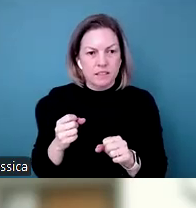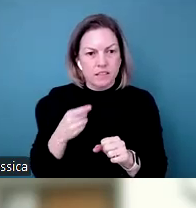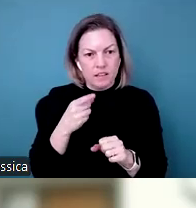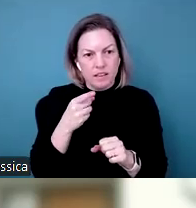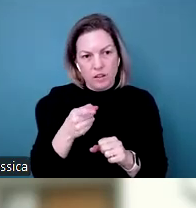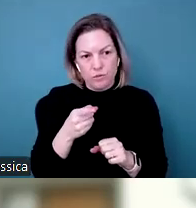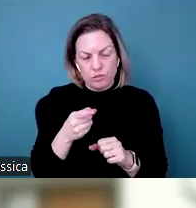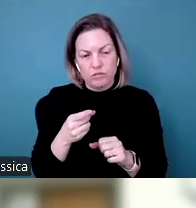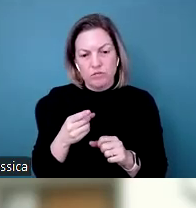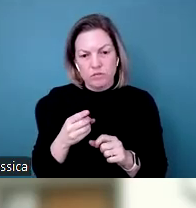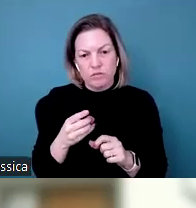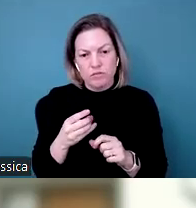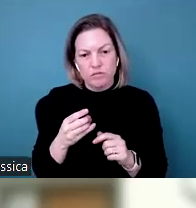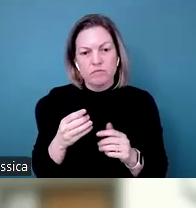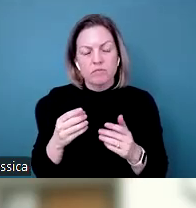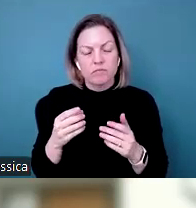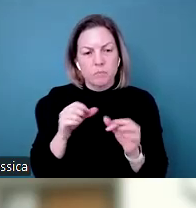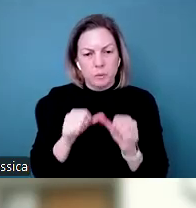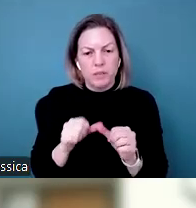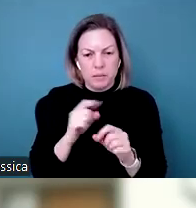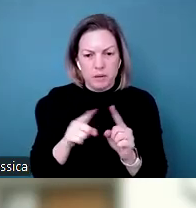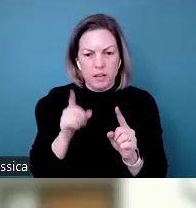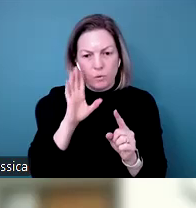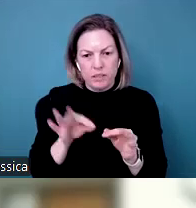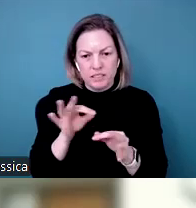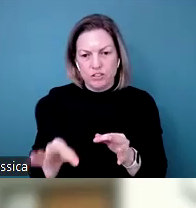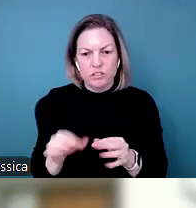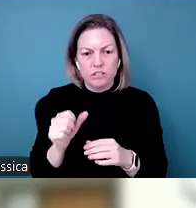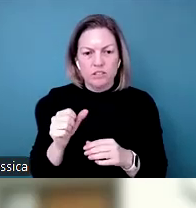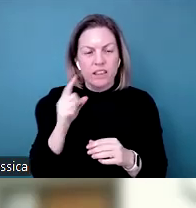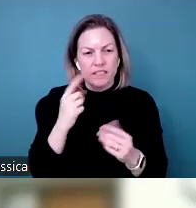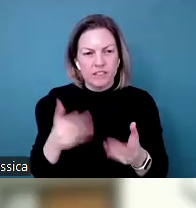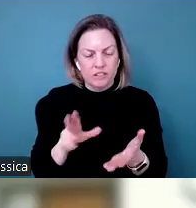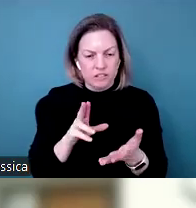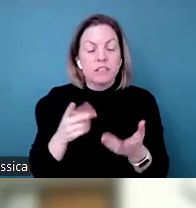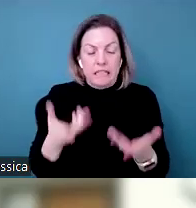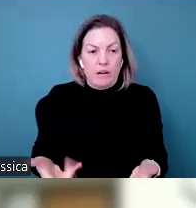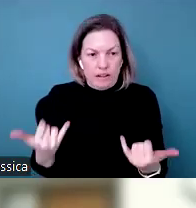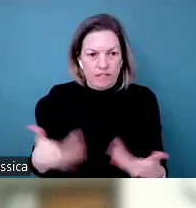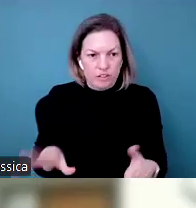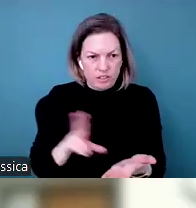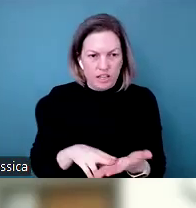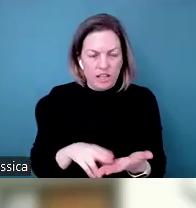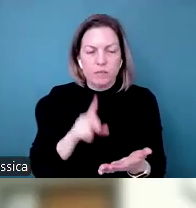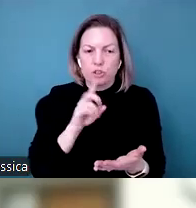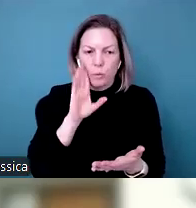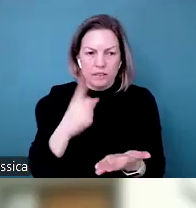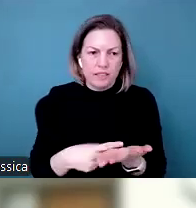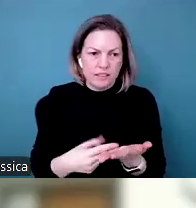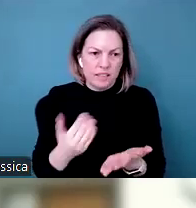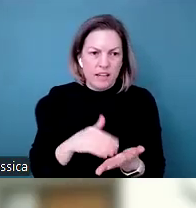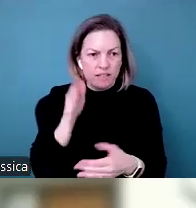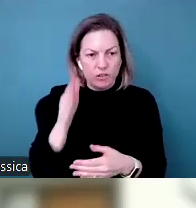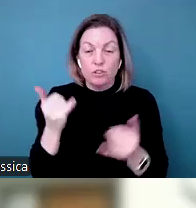a sunset extension. But that is now signed, and I'm sure it will be revisited in the future. If we can move to the next